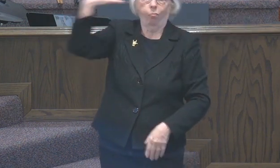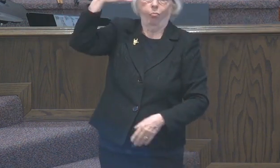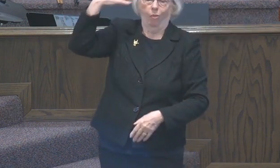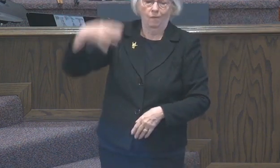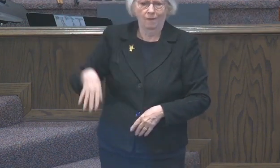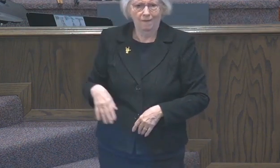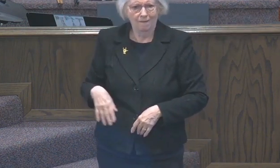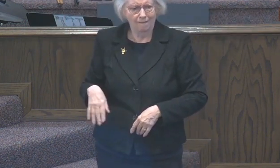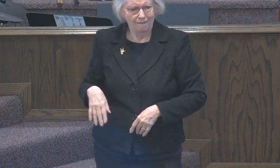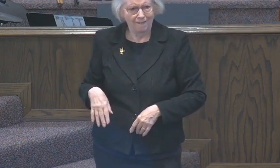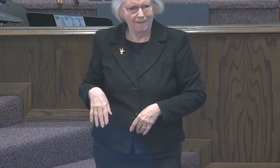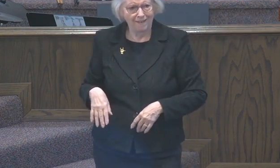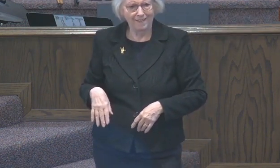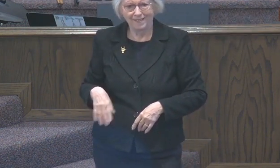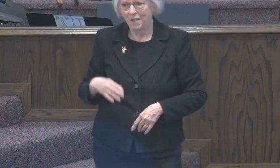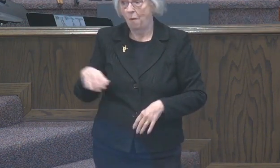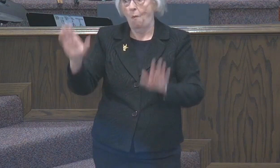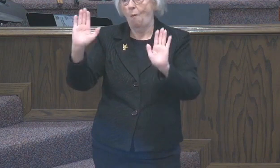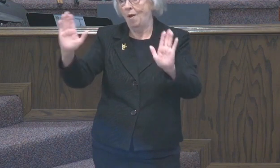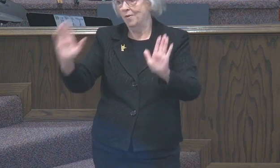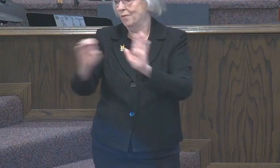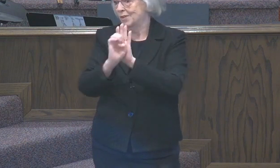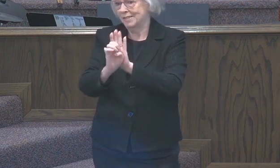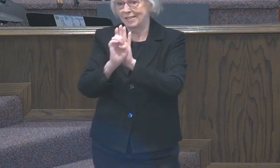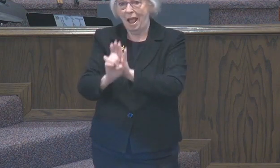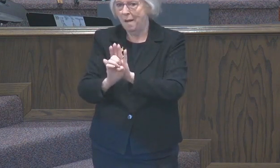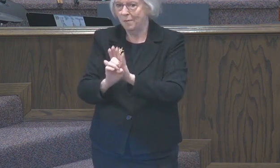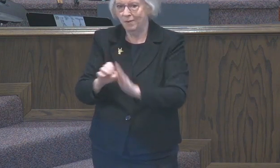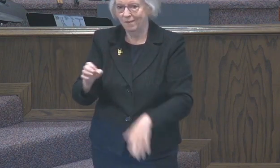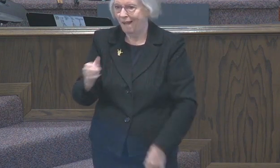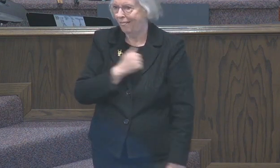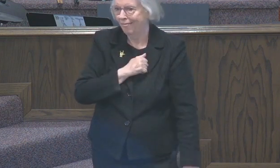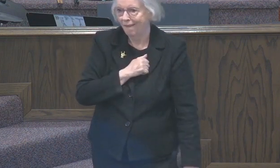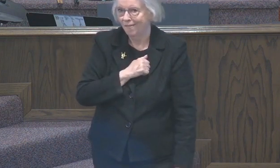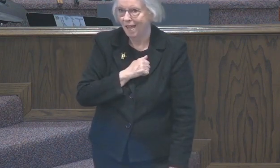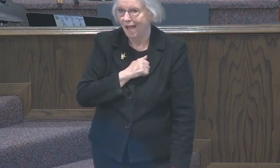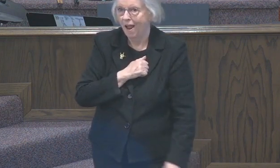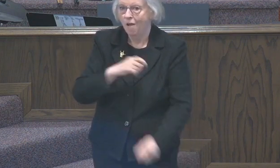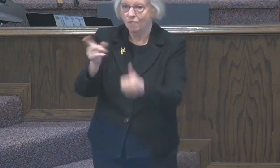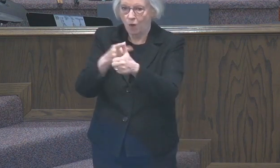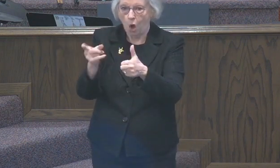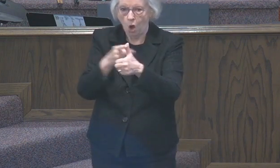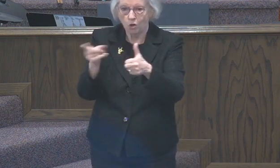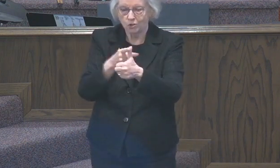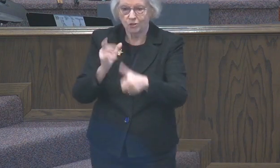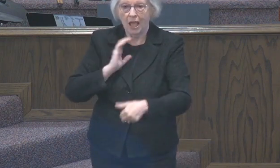judge not lest ye be judged, it's because we're judging with the plank in our own eye first.